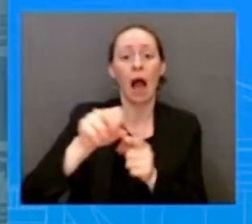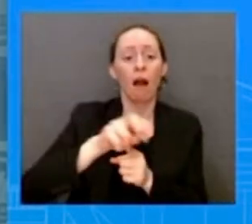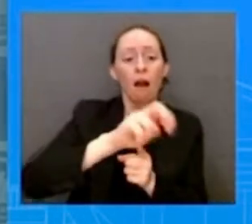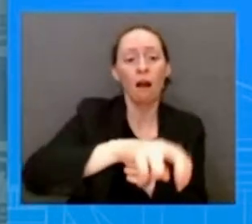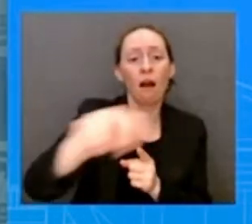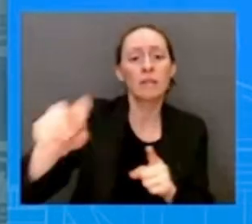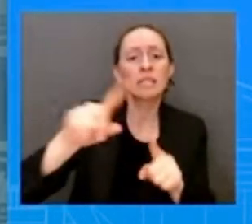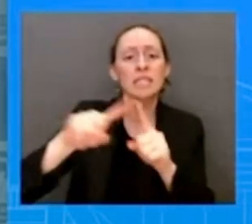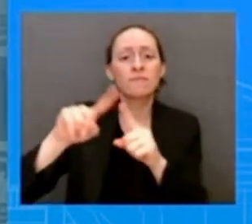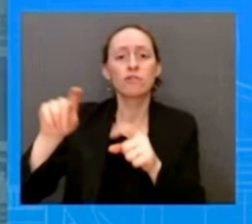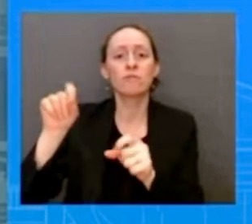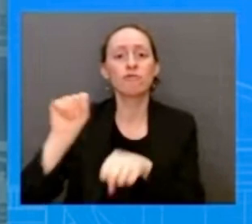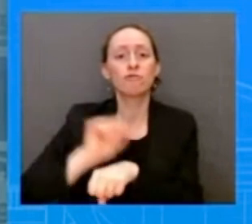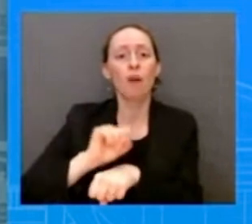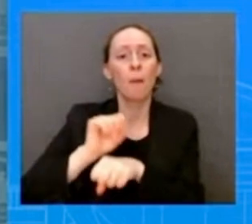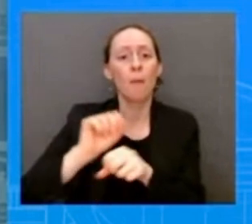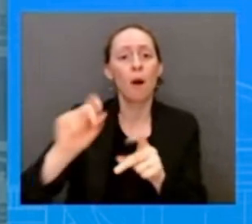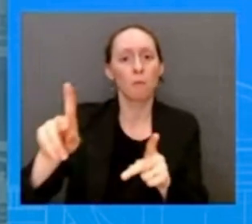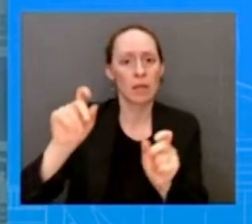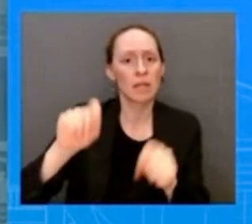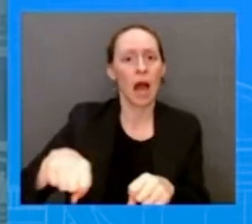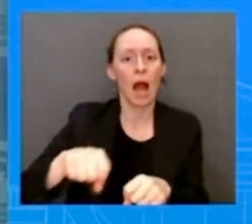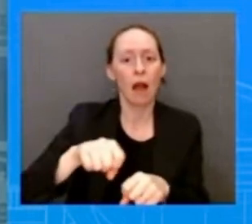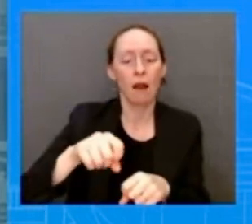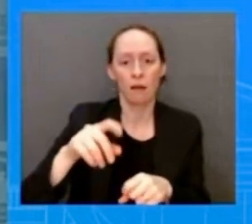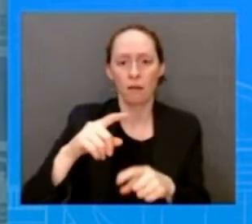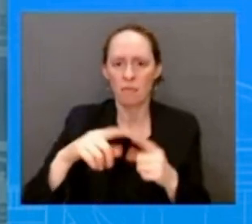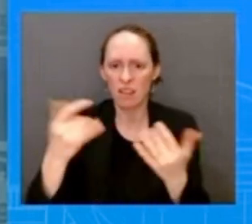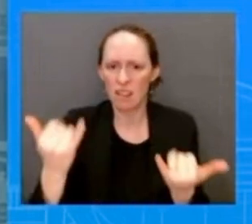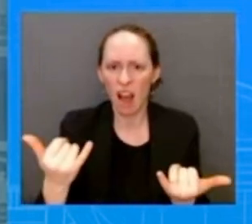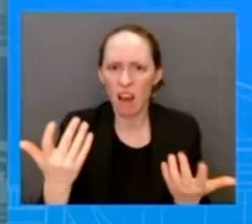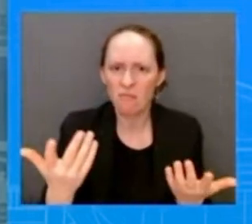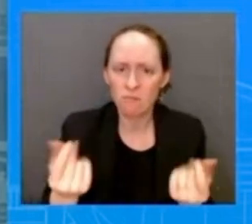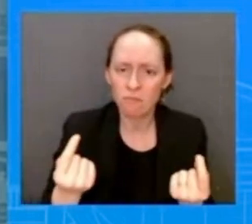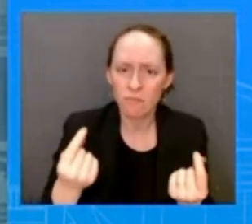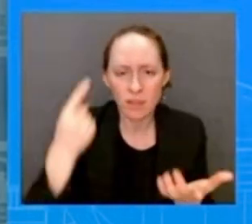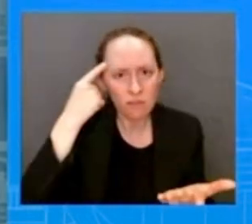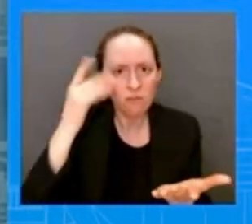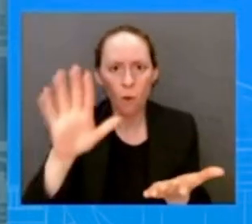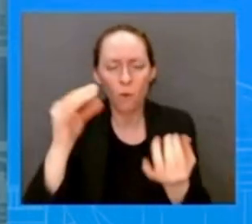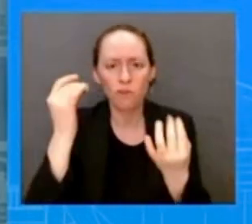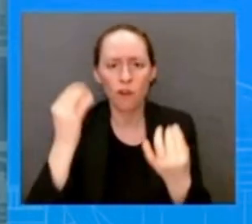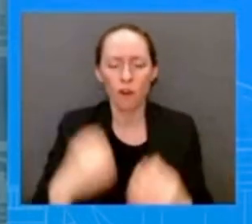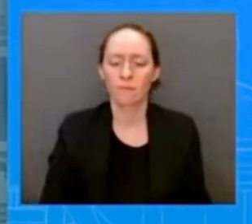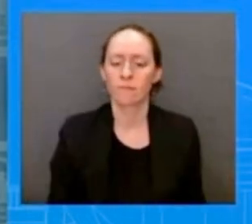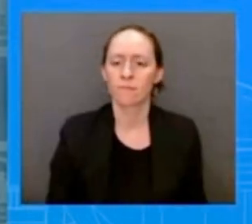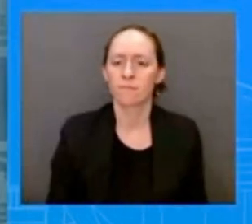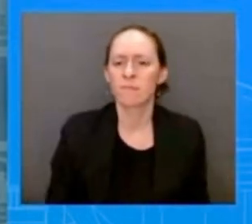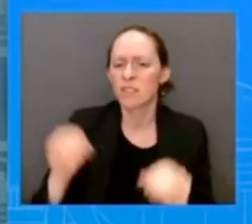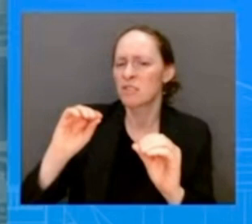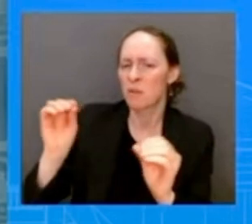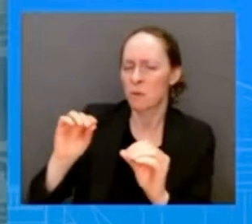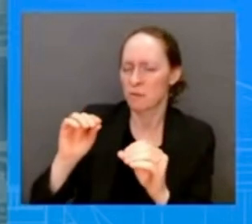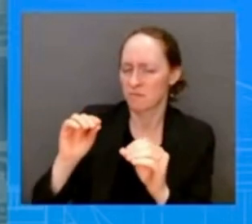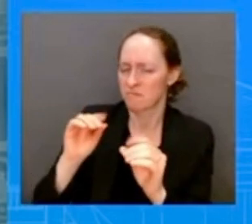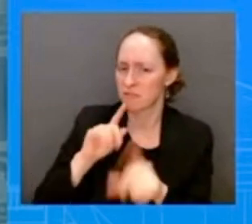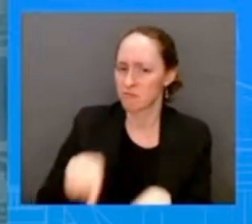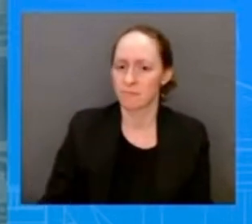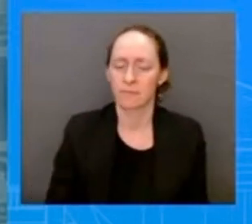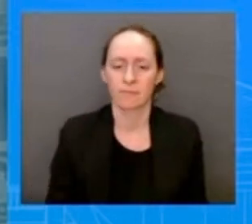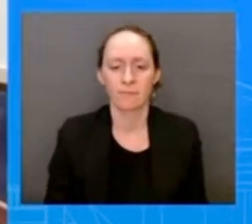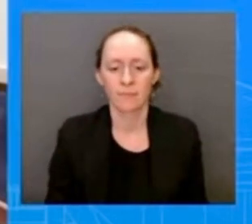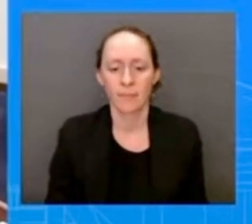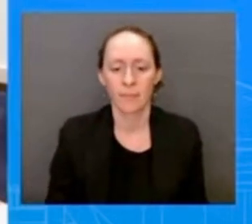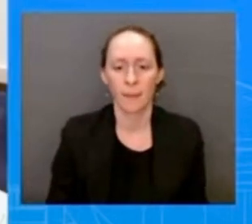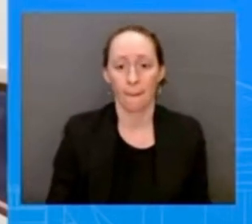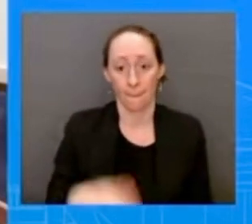Go ahead, Peter. I just want to follow up on Kevin's first question about the D.C. crime law. Again, just to be clear, the White House put out a statement saying that the president did not support